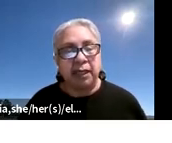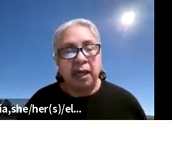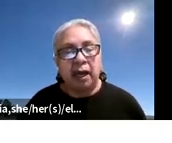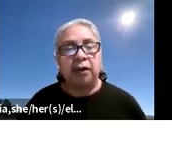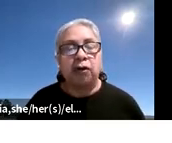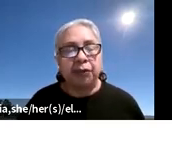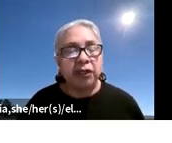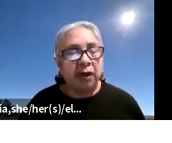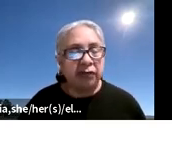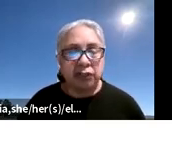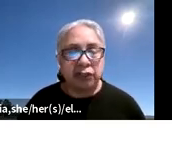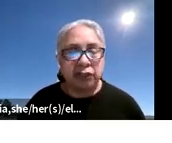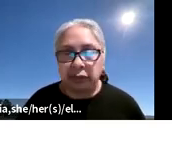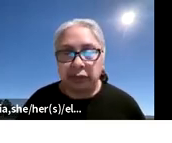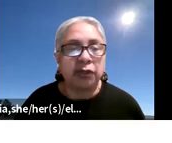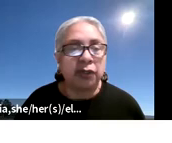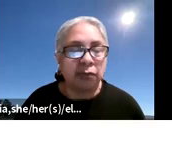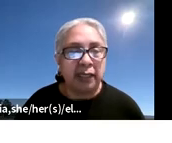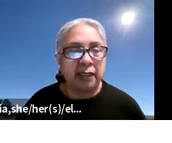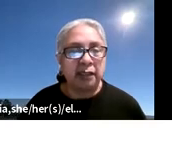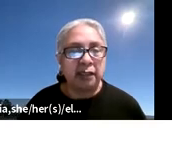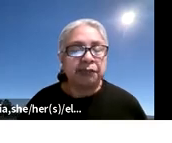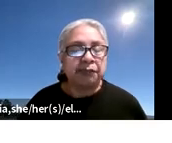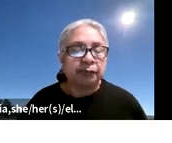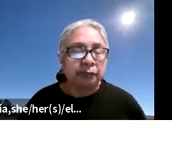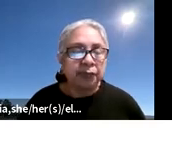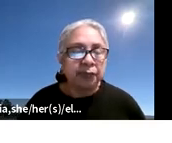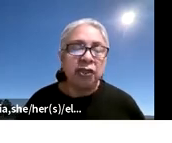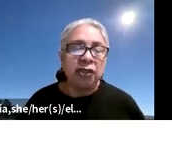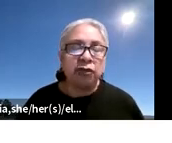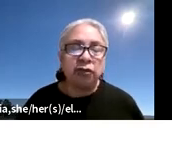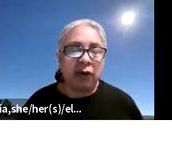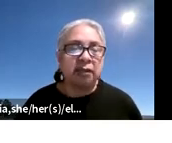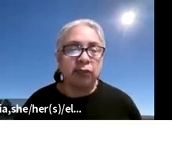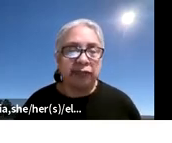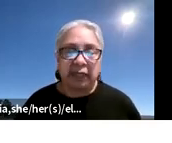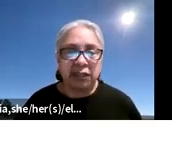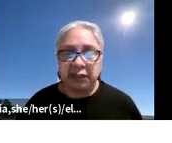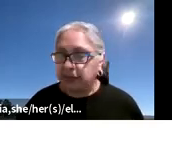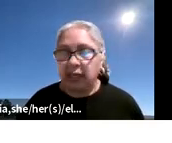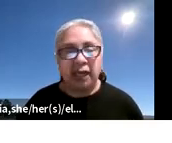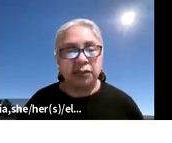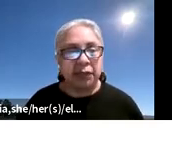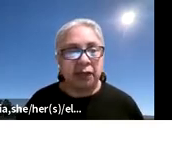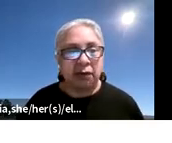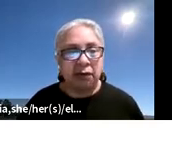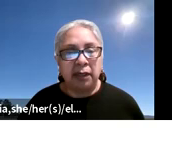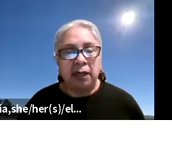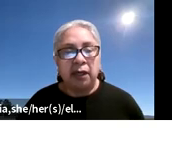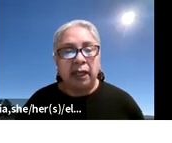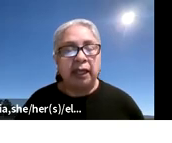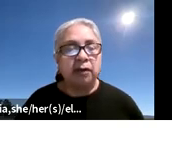me. I hope that you have a journal that you can write in and you can write some reflections as we